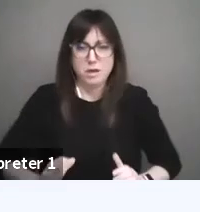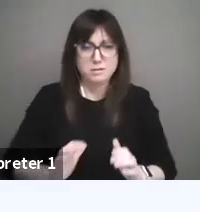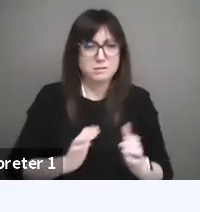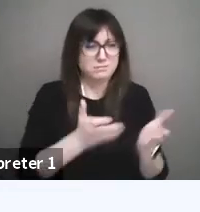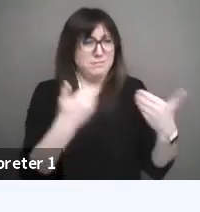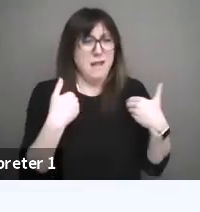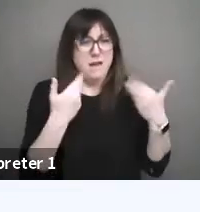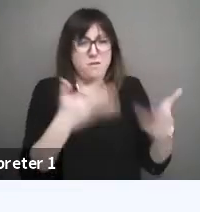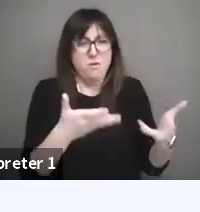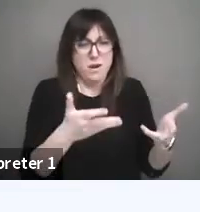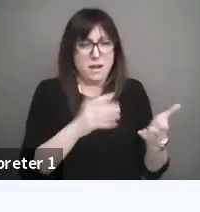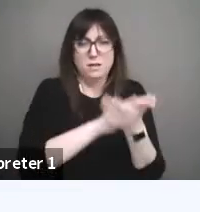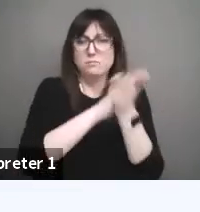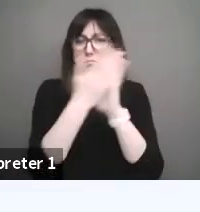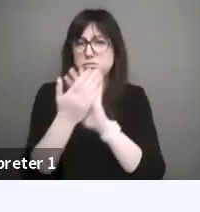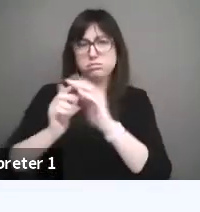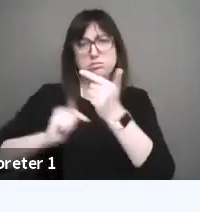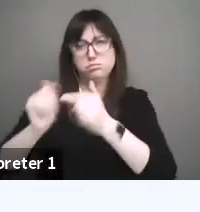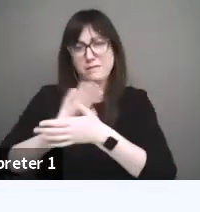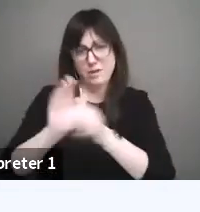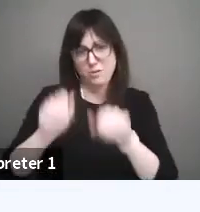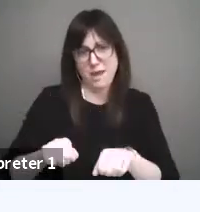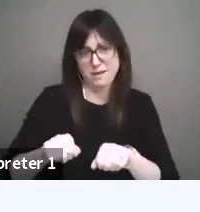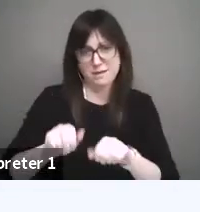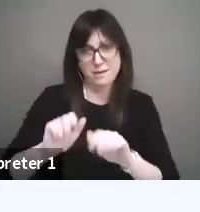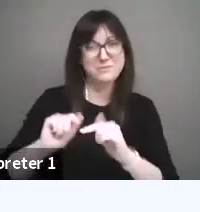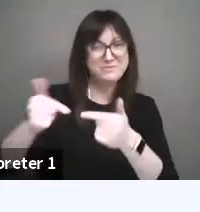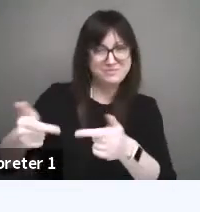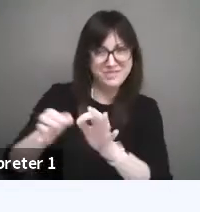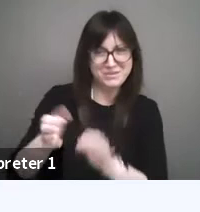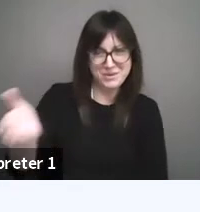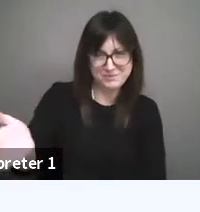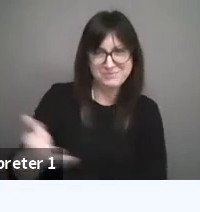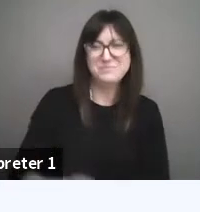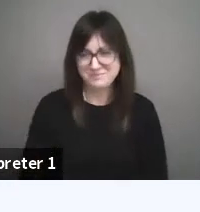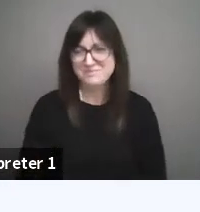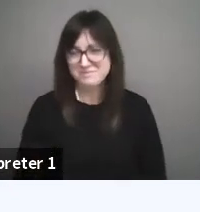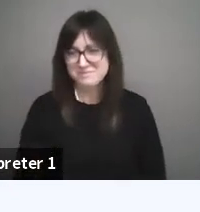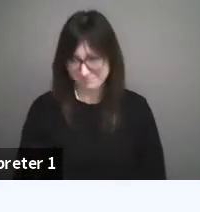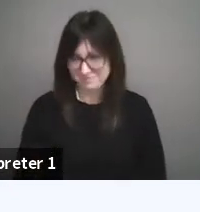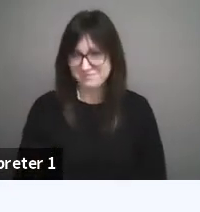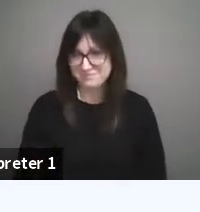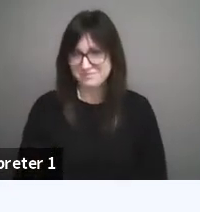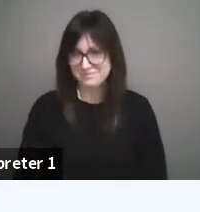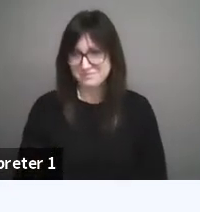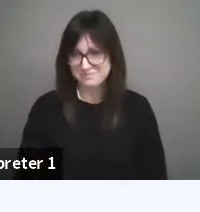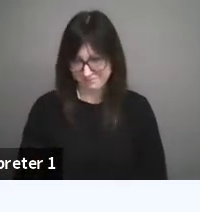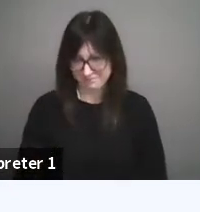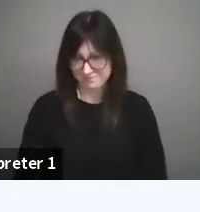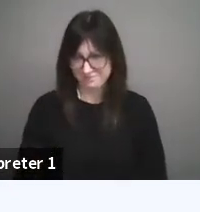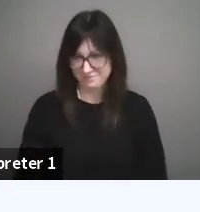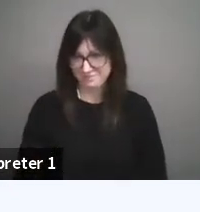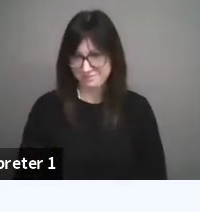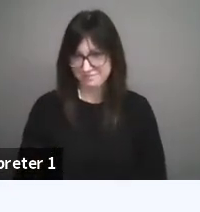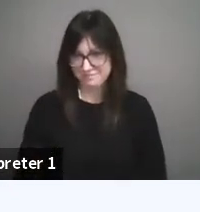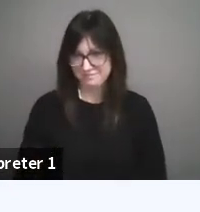to create interactive video material. And you don't have to be very personal. You can use generic messaging so